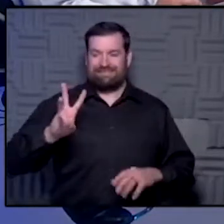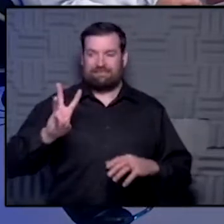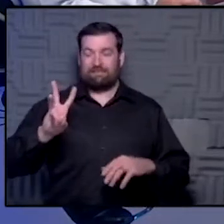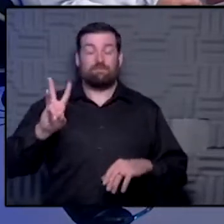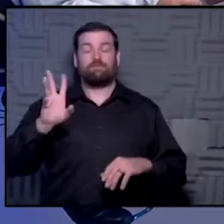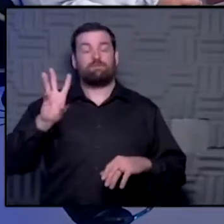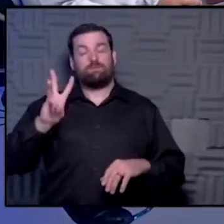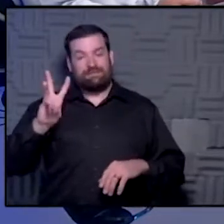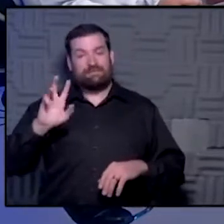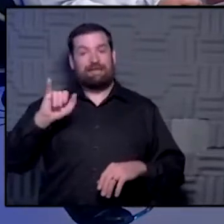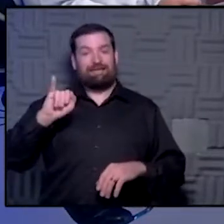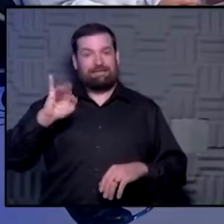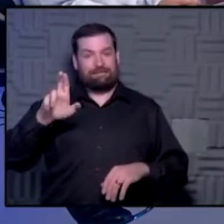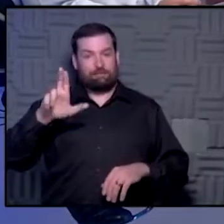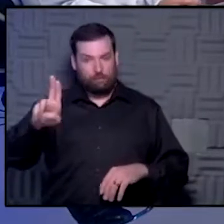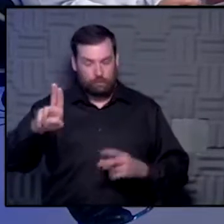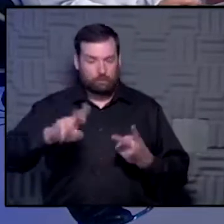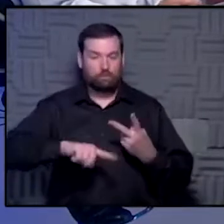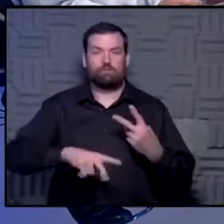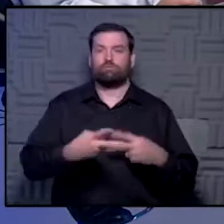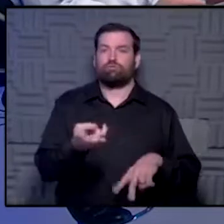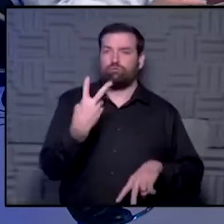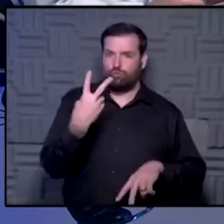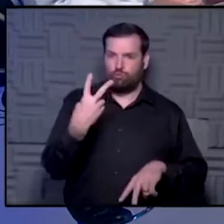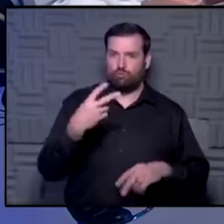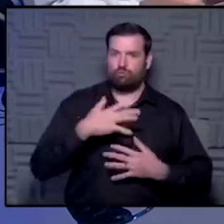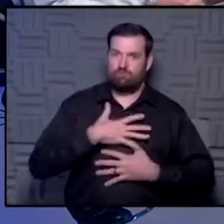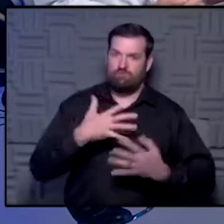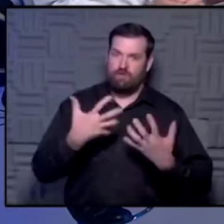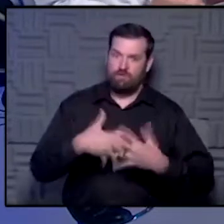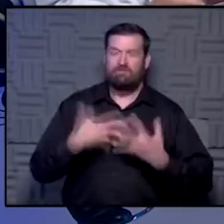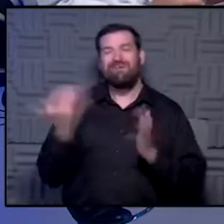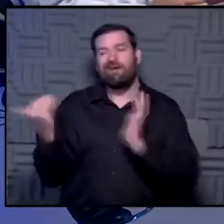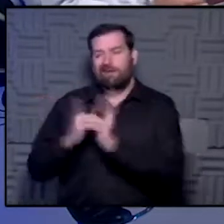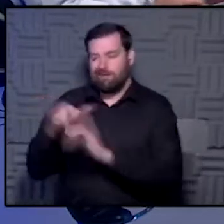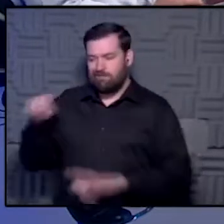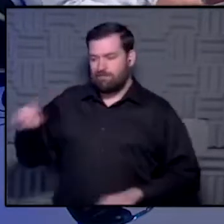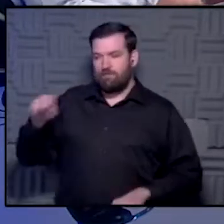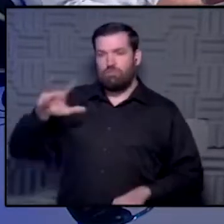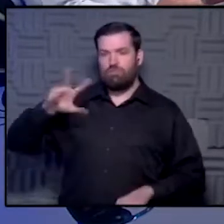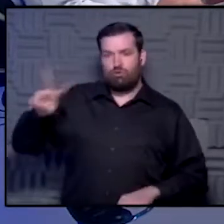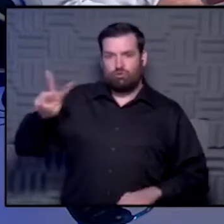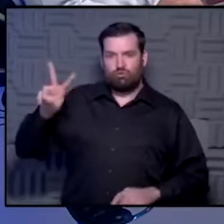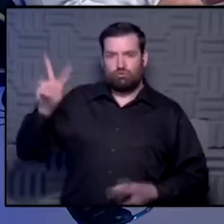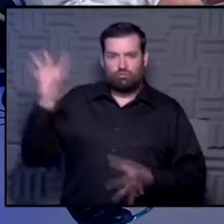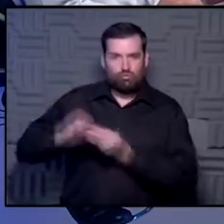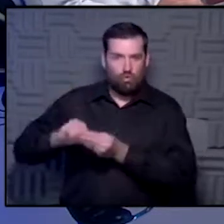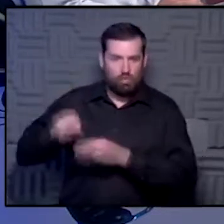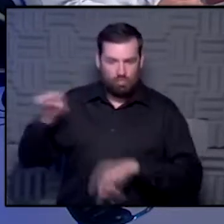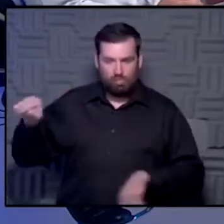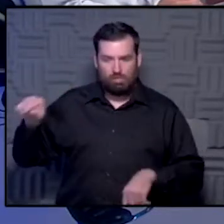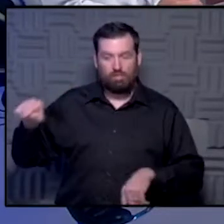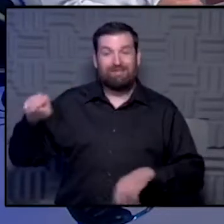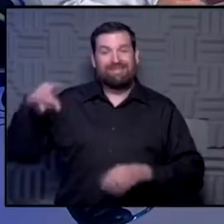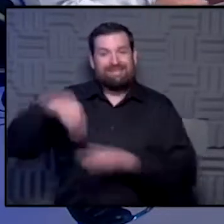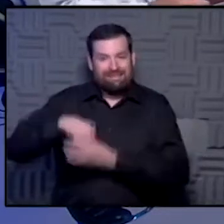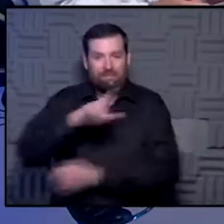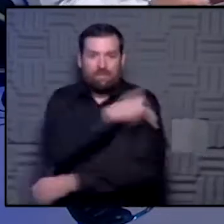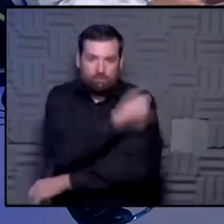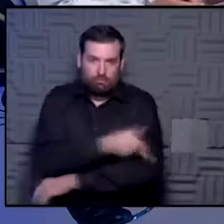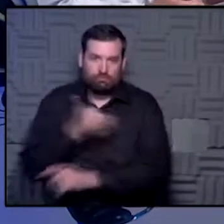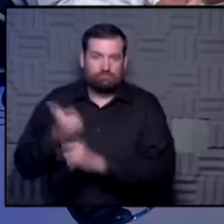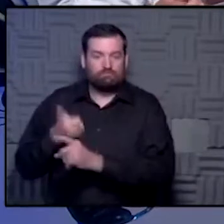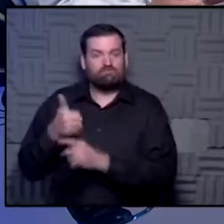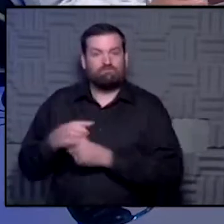the 6 in the ICU and 2 on the ventilator. Again, we still have another 32 patients total in the hospital who